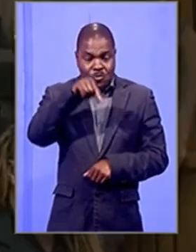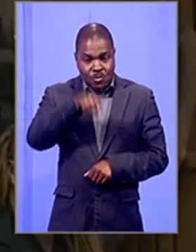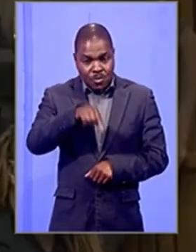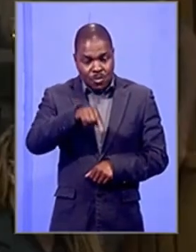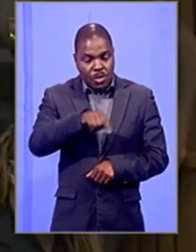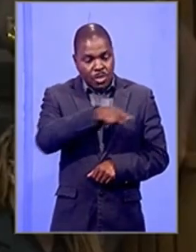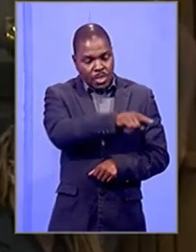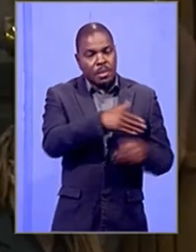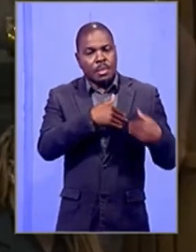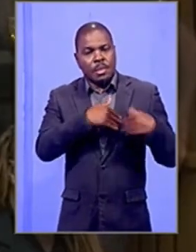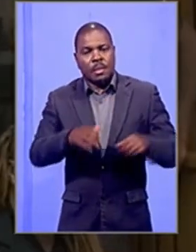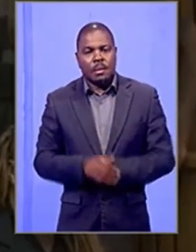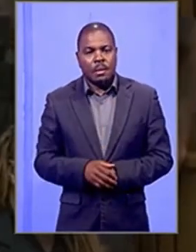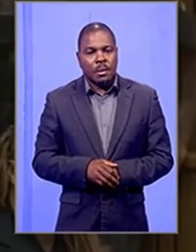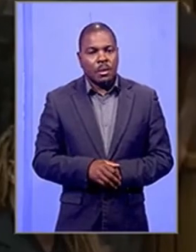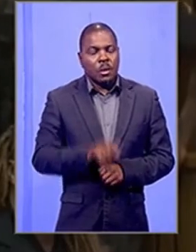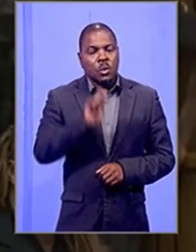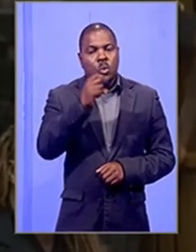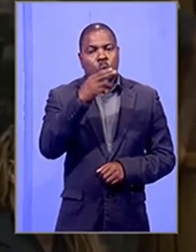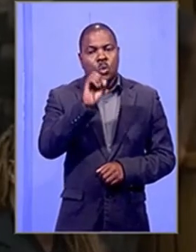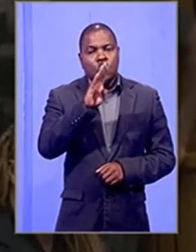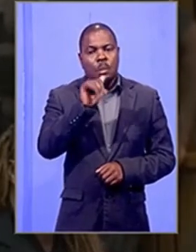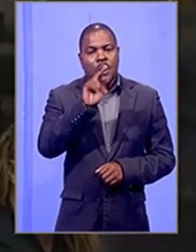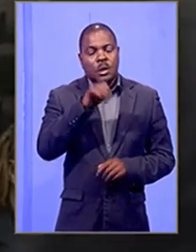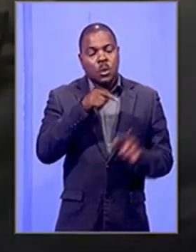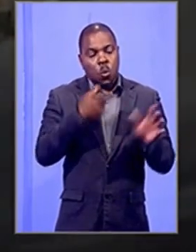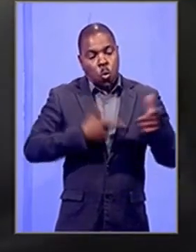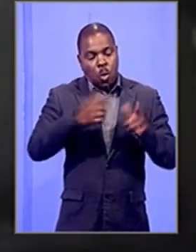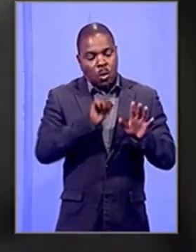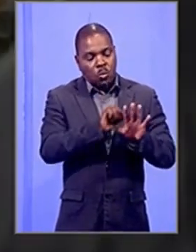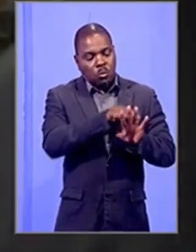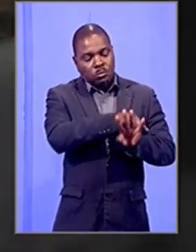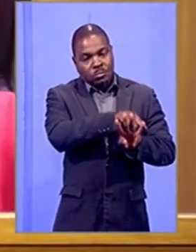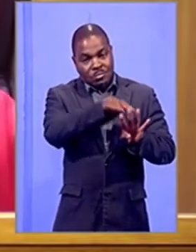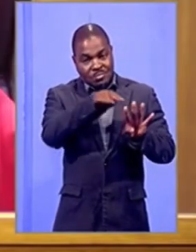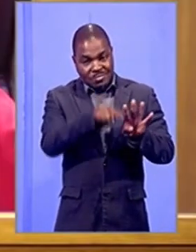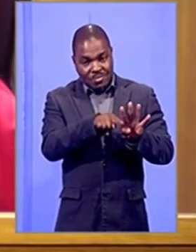pleaded. Timothy Tobani yo emela molatofadiwa wa ntlha go fitlha